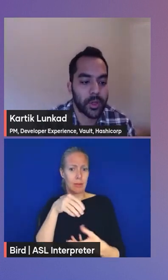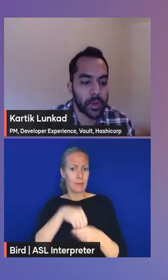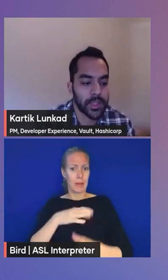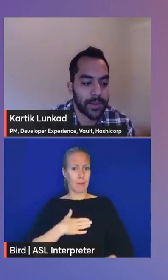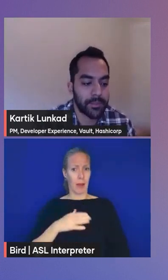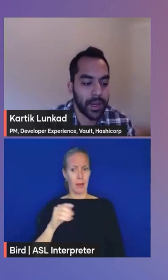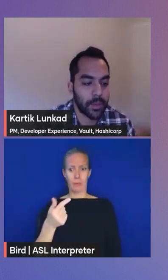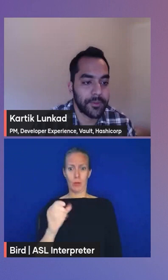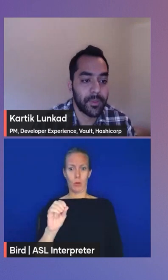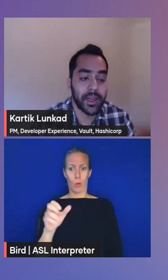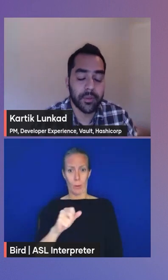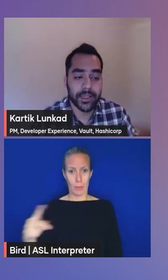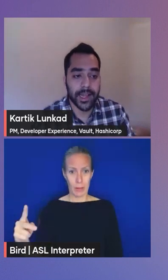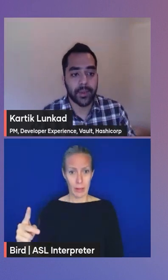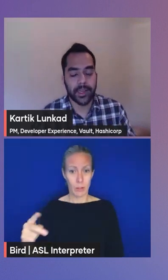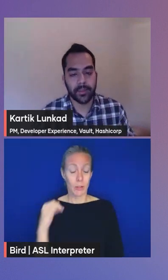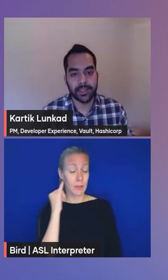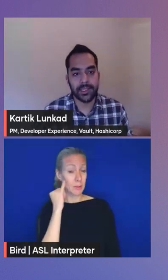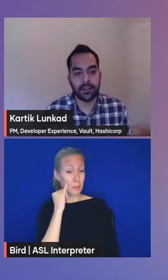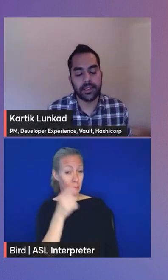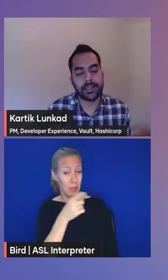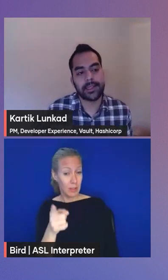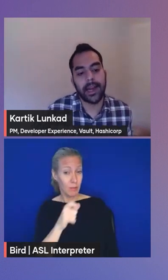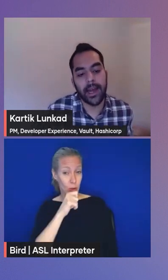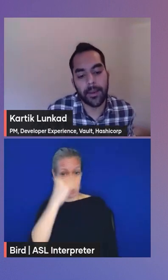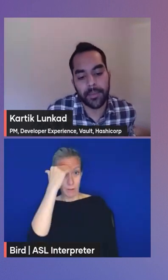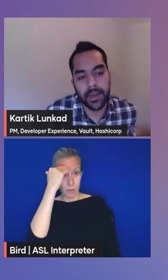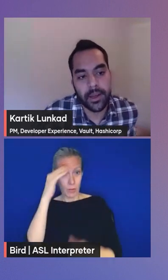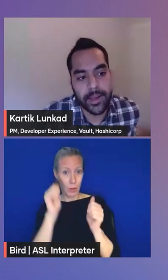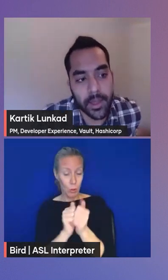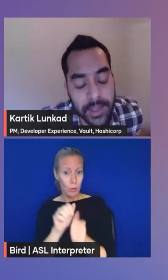For those that may not be familiar with dynamic database secrets,